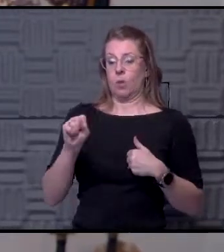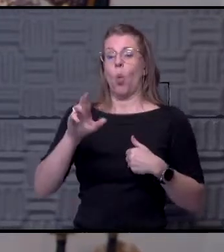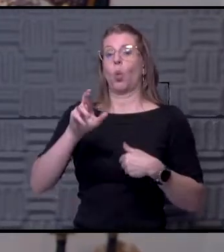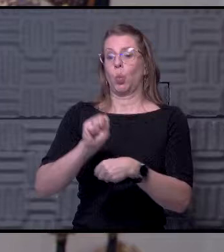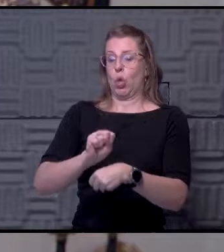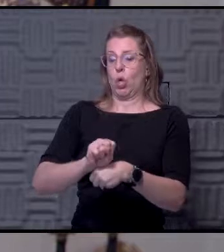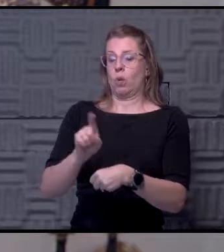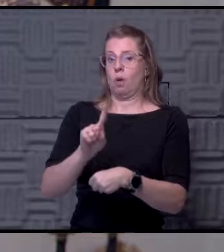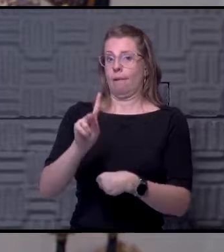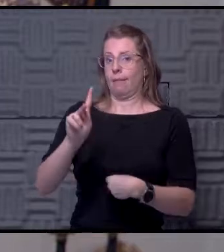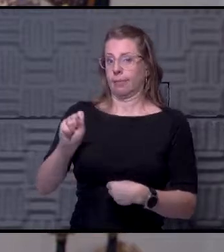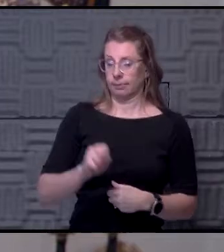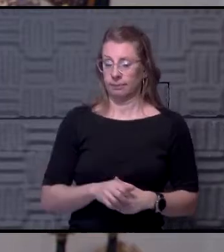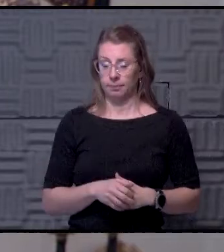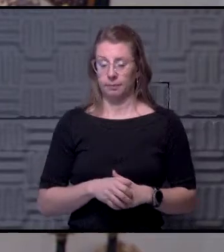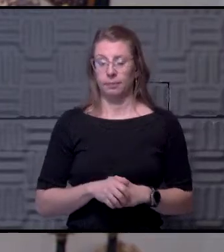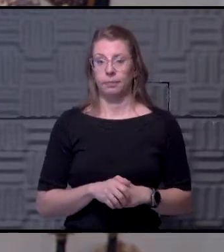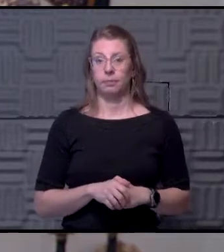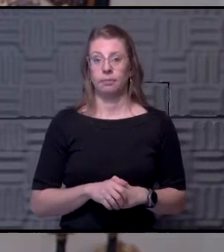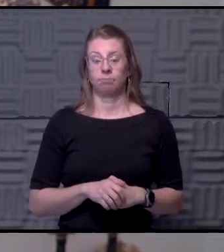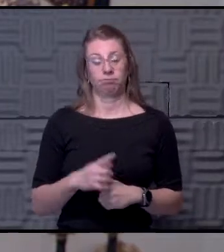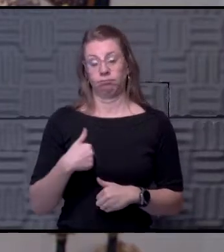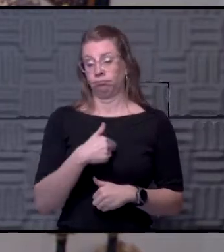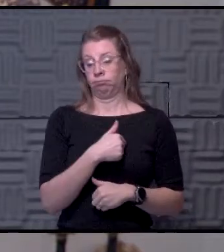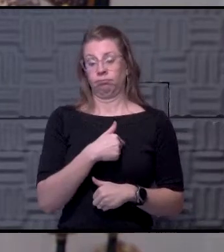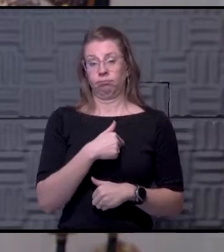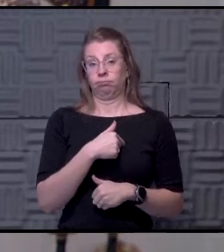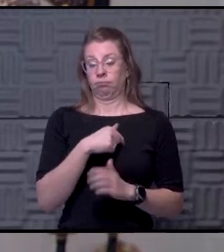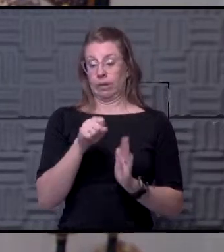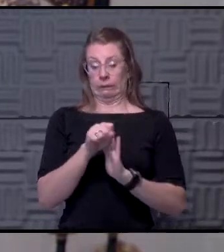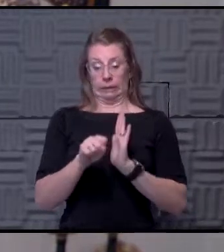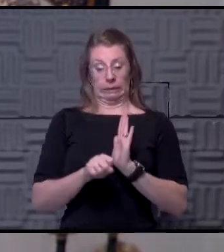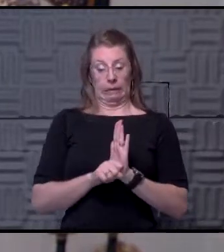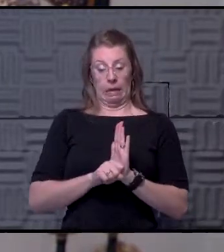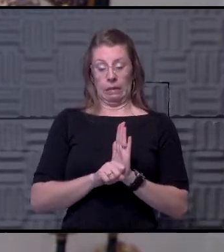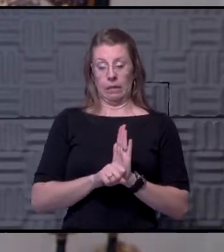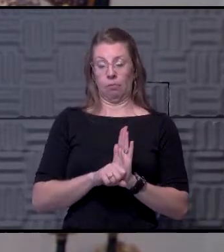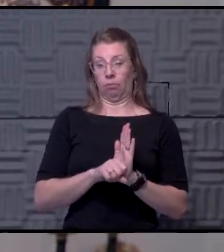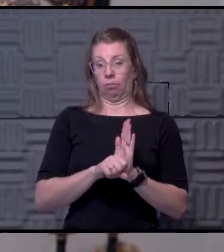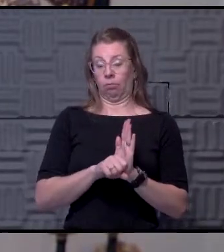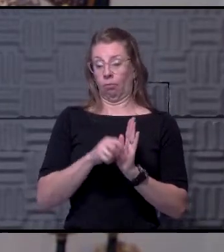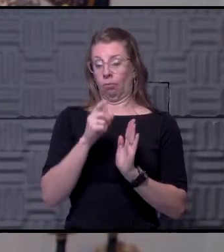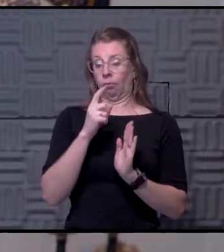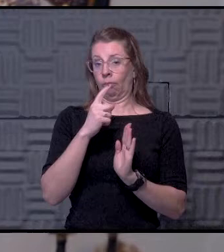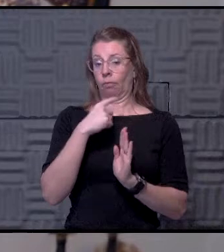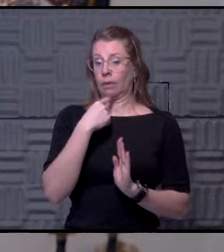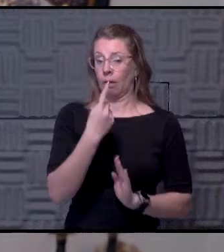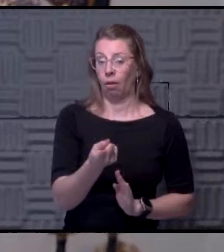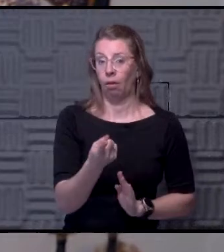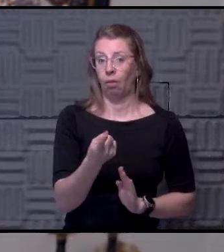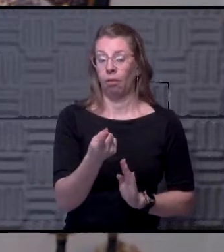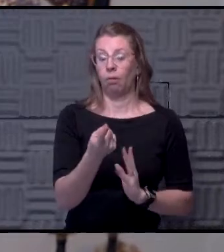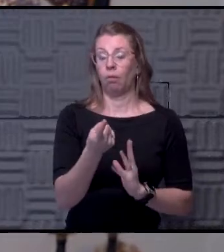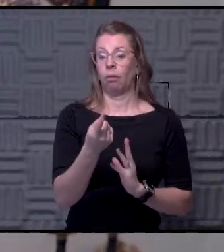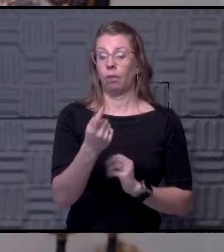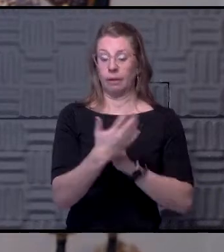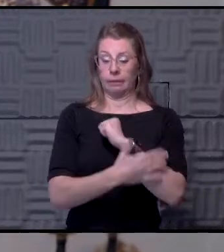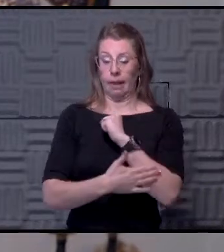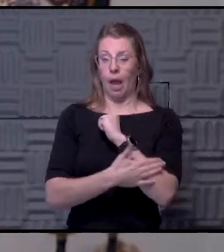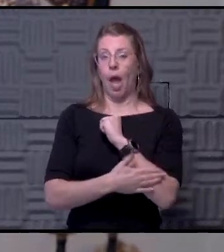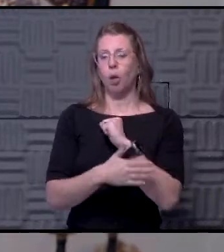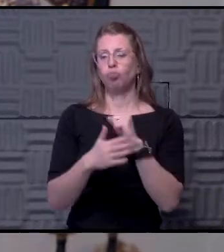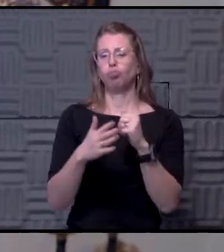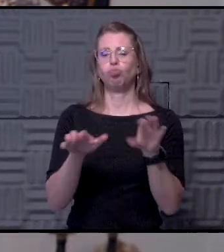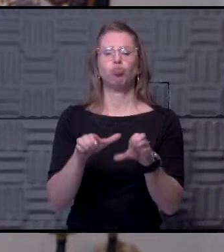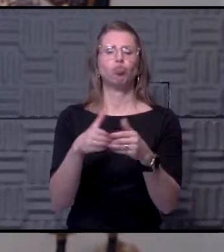Kansas. And we don't, as a state, say that counties, you can do whatever